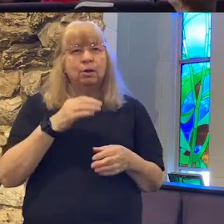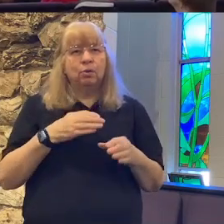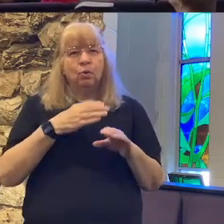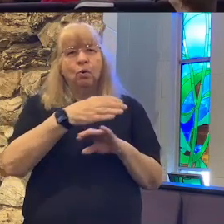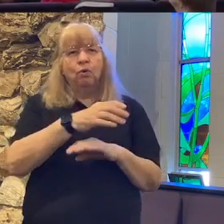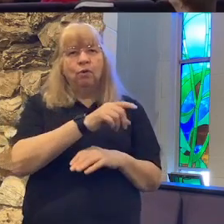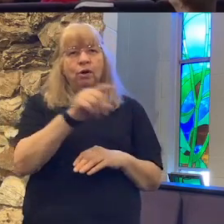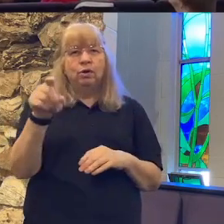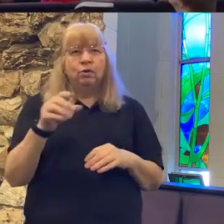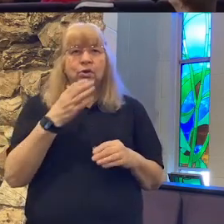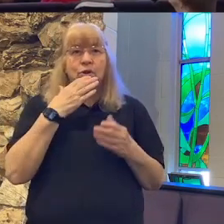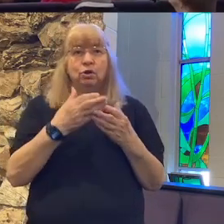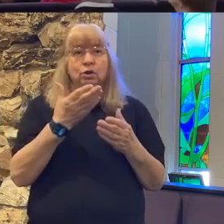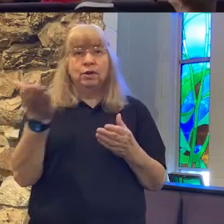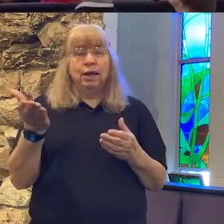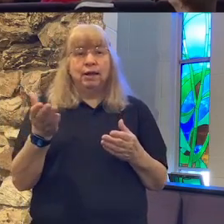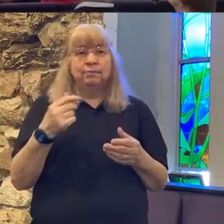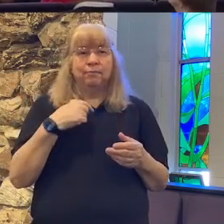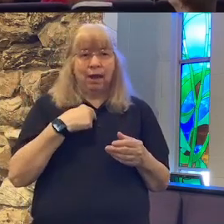that's a good thing too.